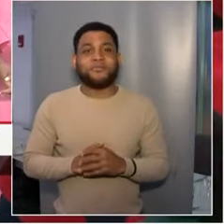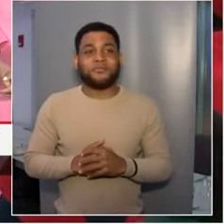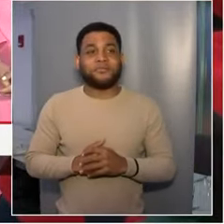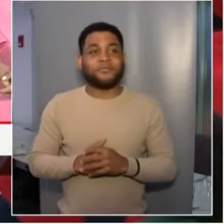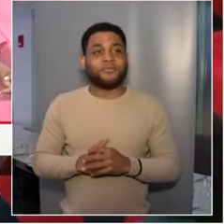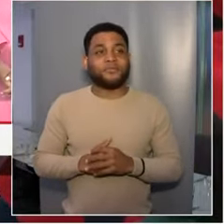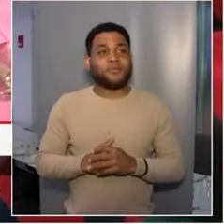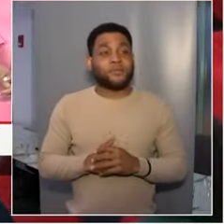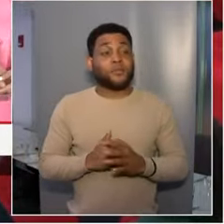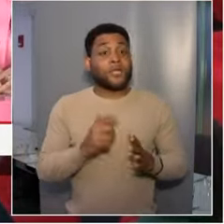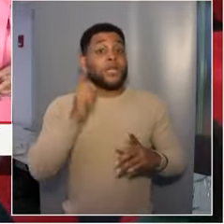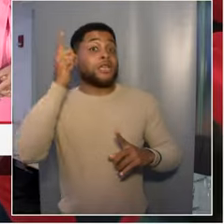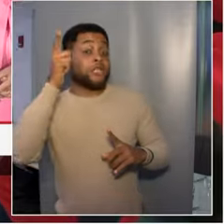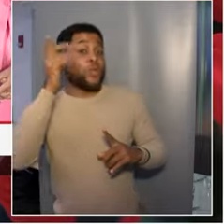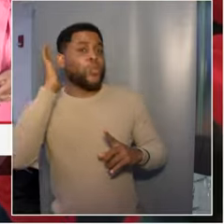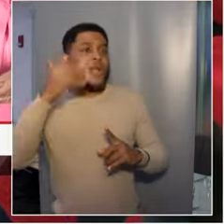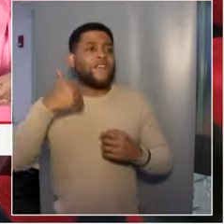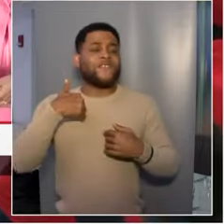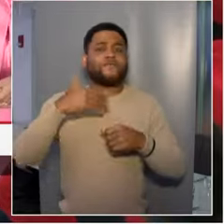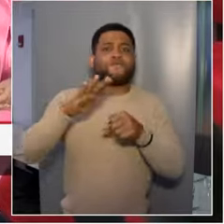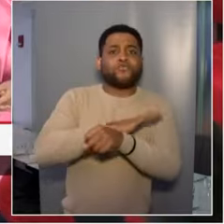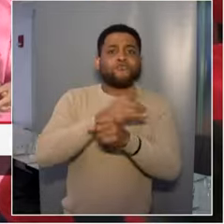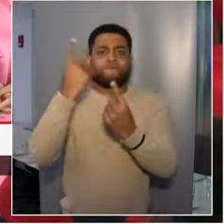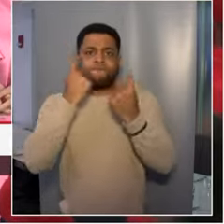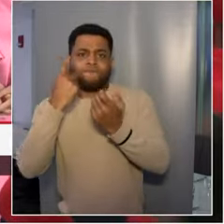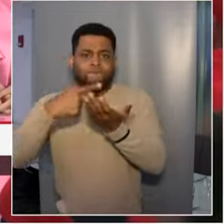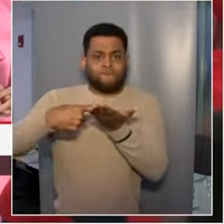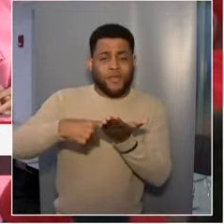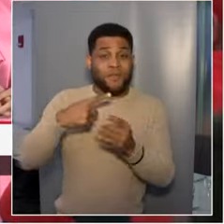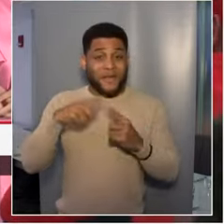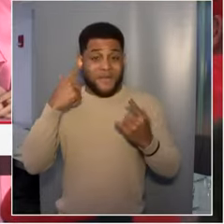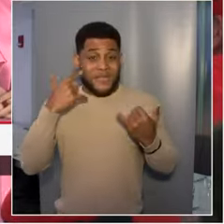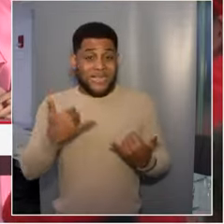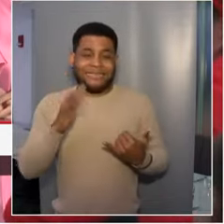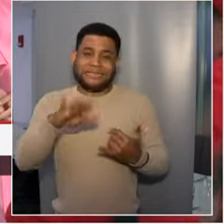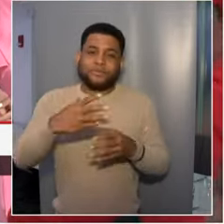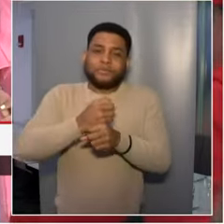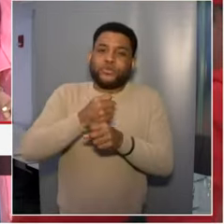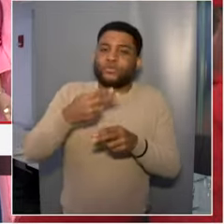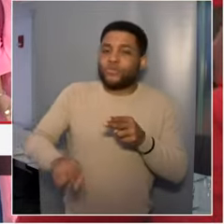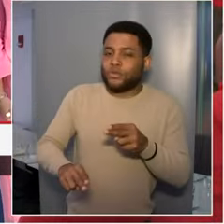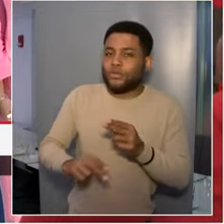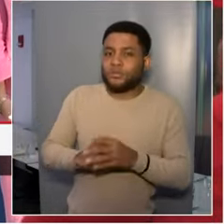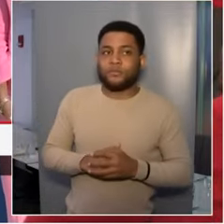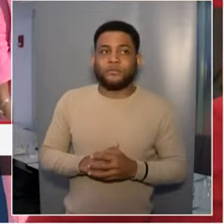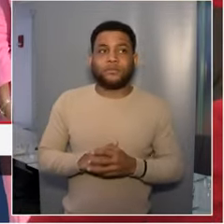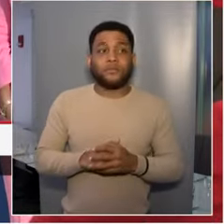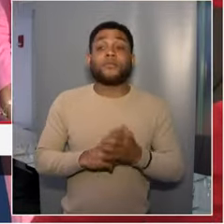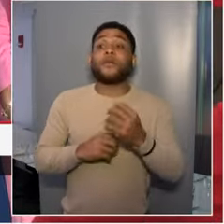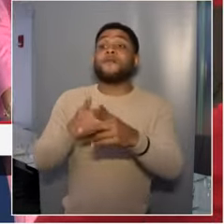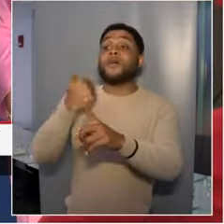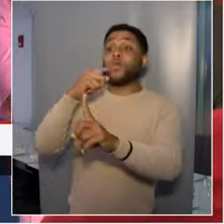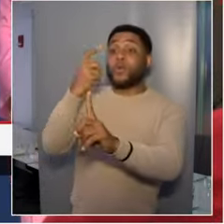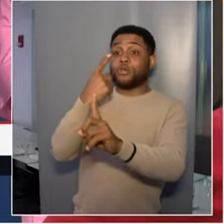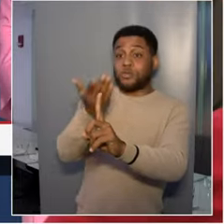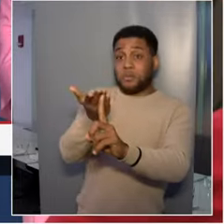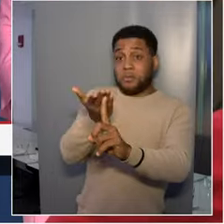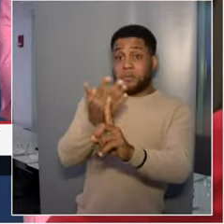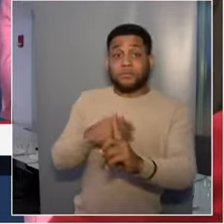day, but we have a few questions today. Tom. Thank you, Mayor and Mr. Leonsis. When did the talks at the